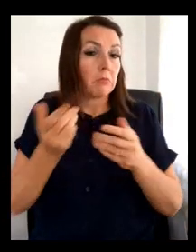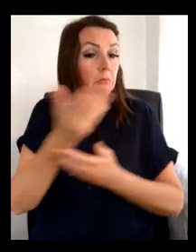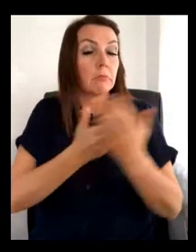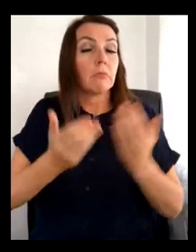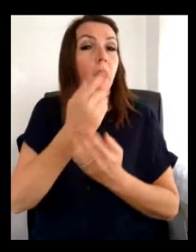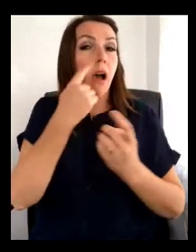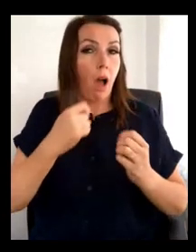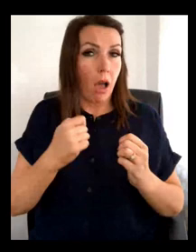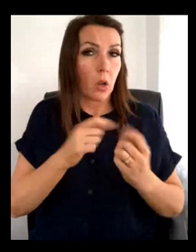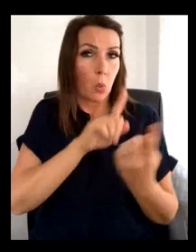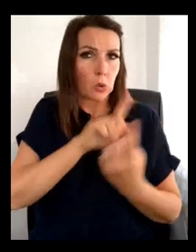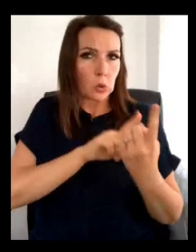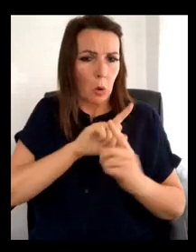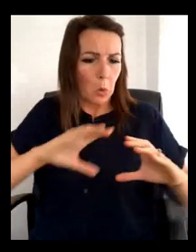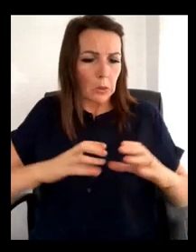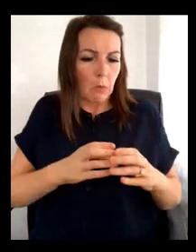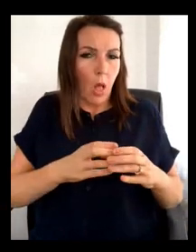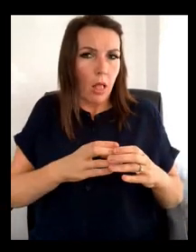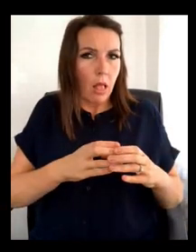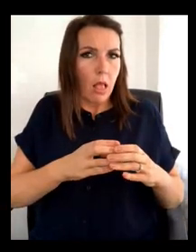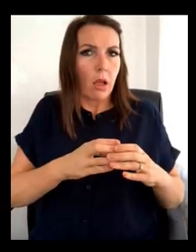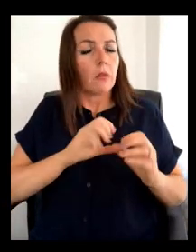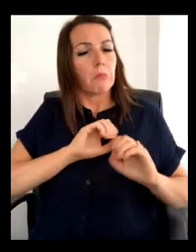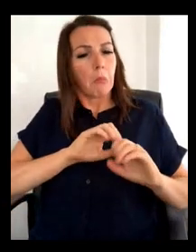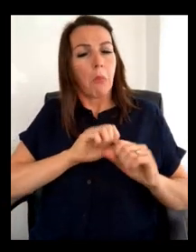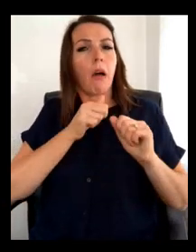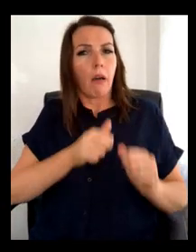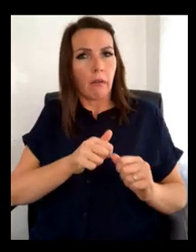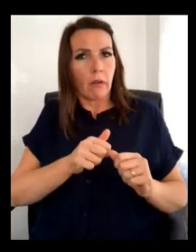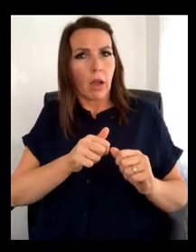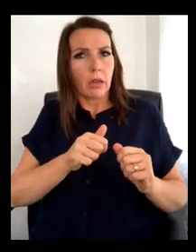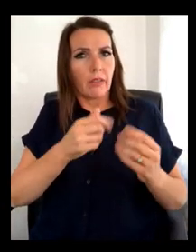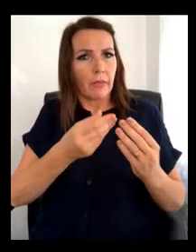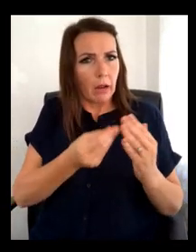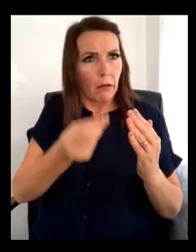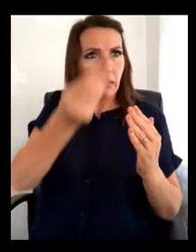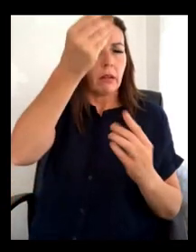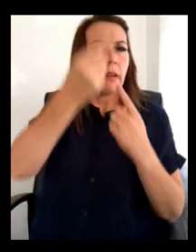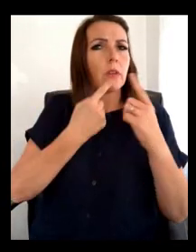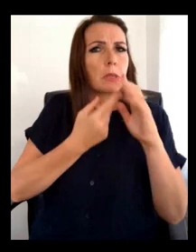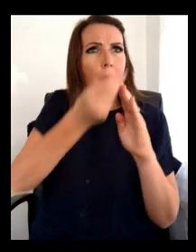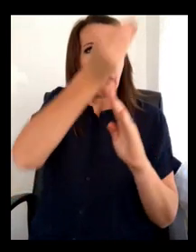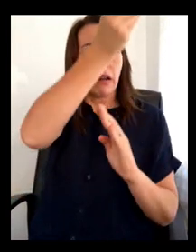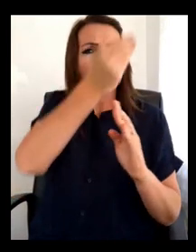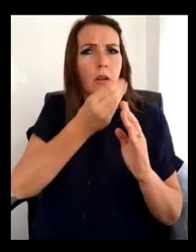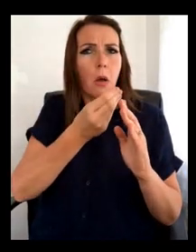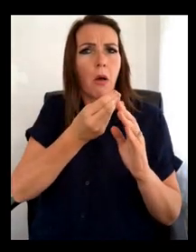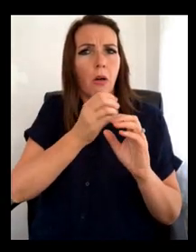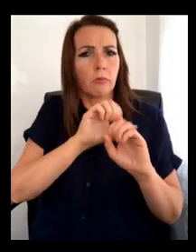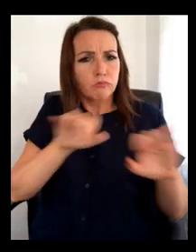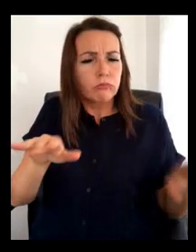But for them to then go turn around and translate that upwards or sideways to their peers,